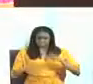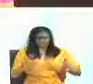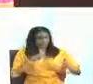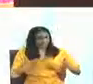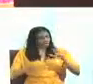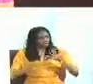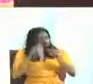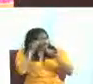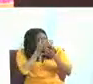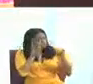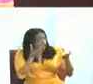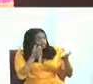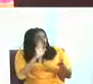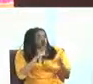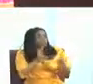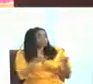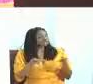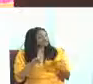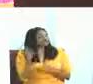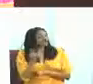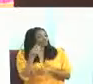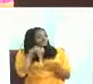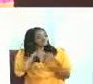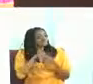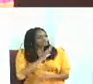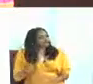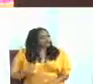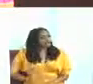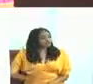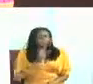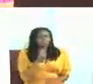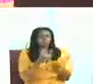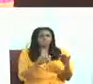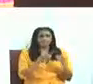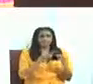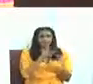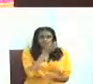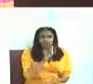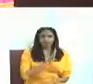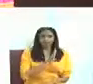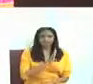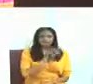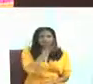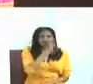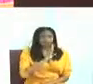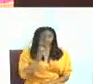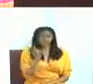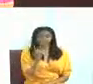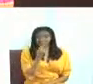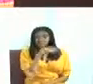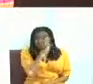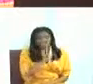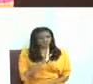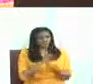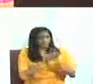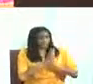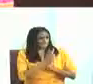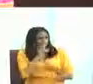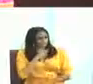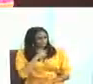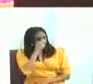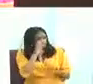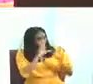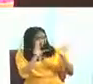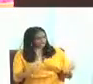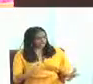that your place is always in Christ. You see, it's one thing about God. God never asked me for a resume to be a part